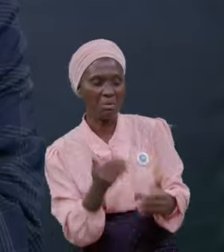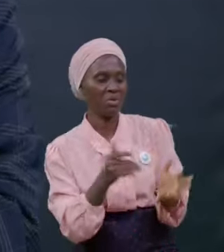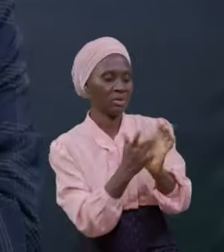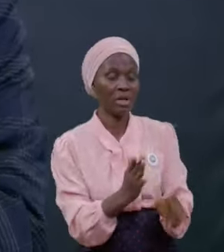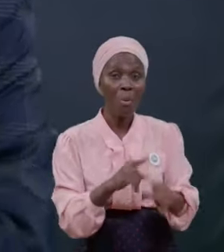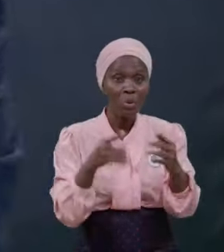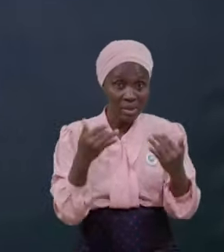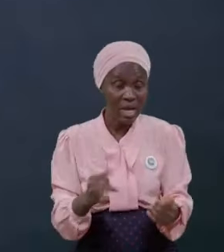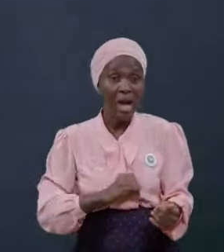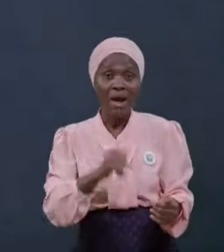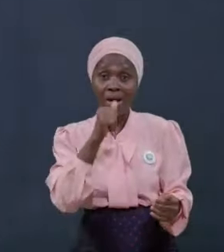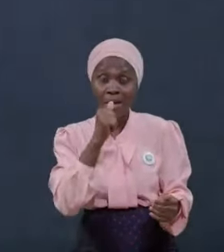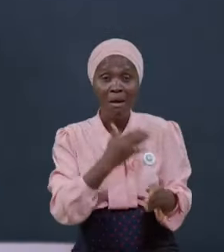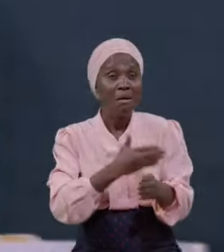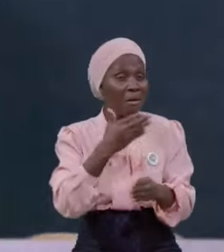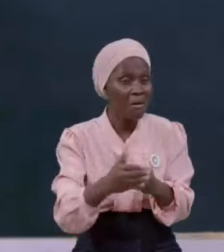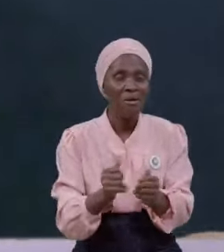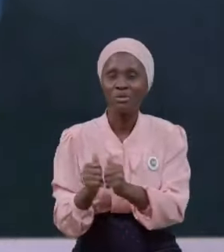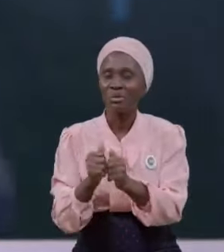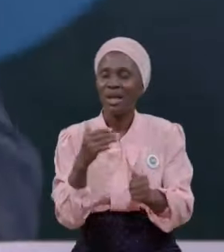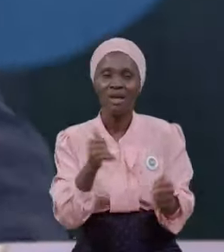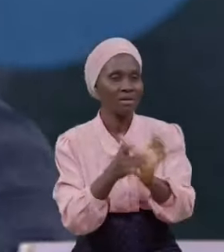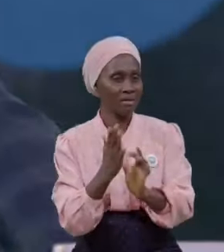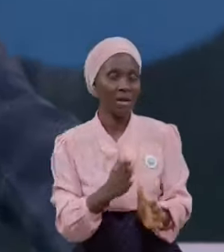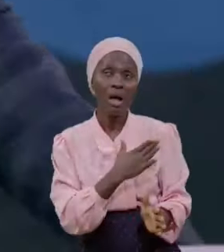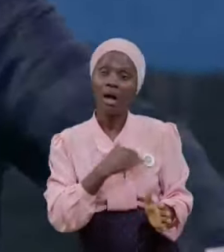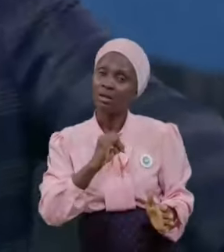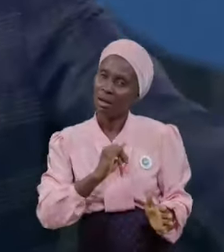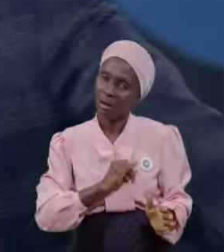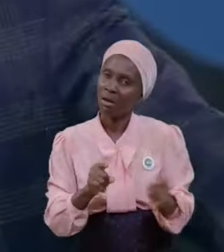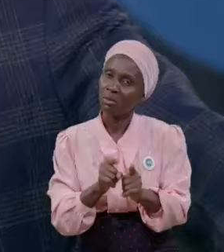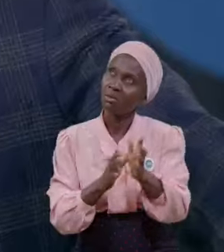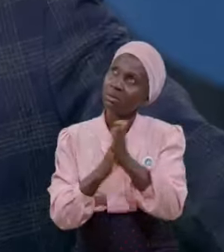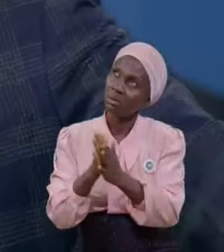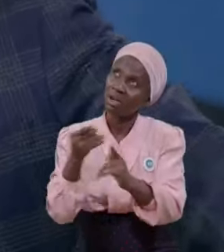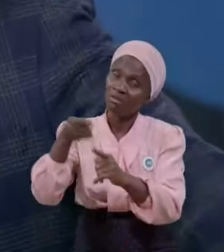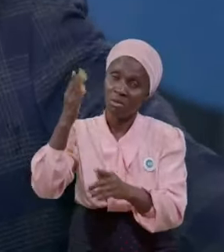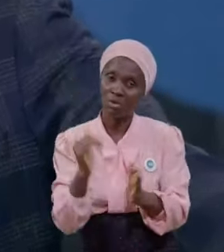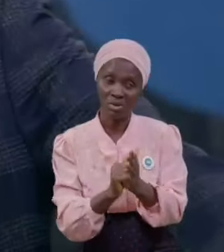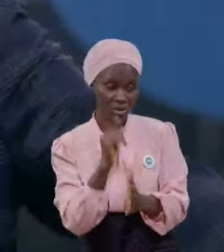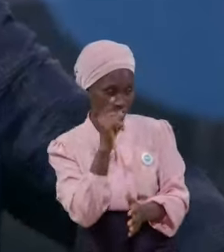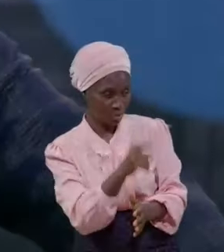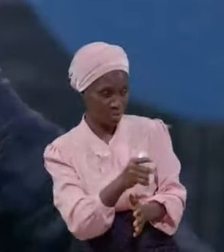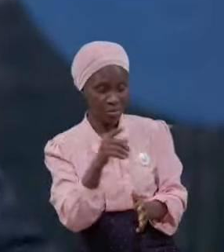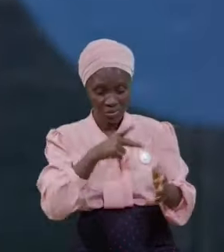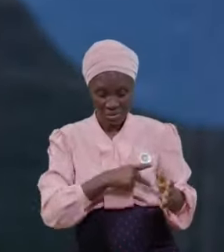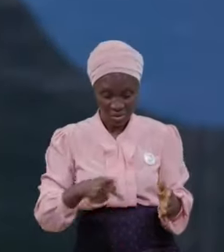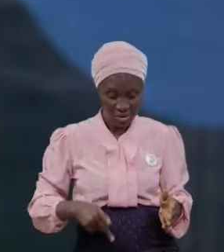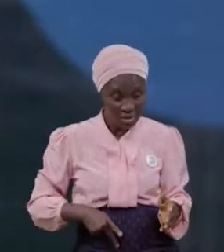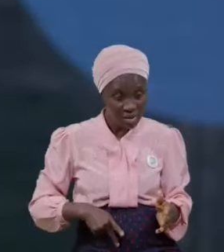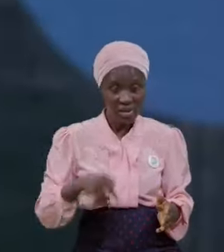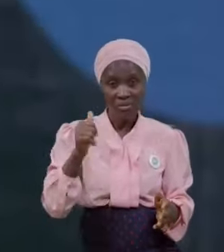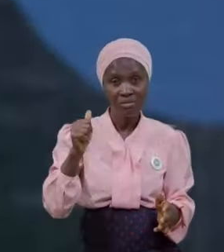to God that King Agrippa, director there, leader there, bishop